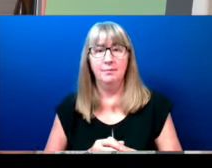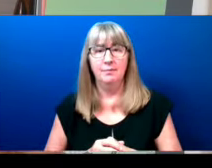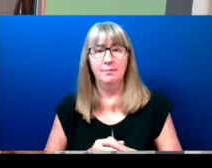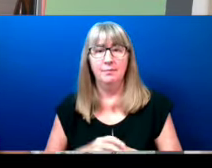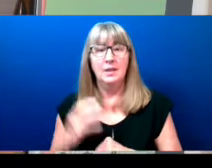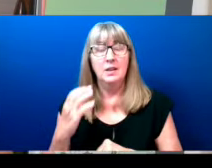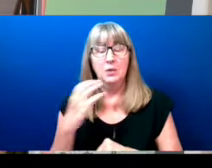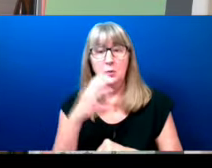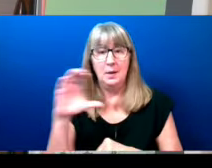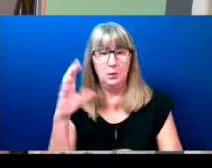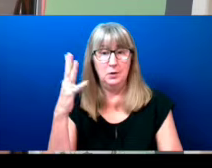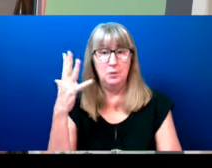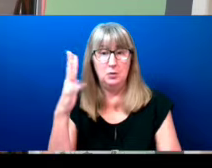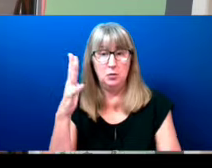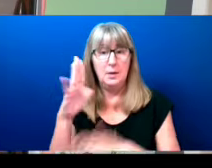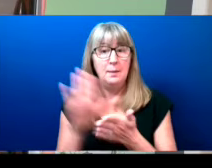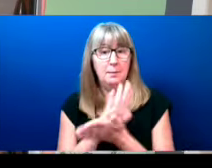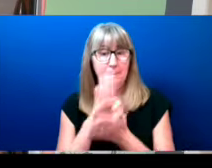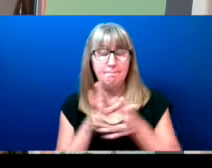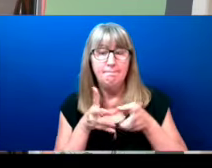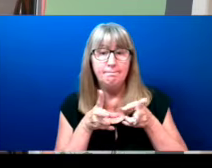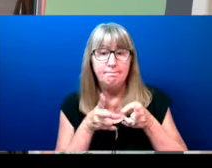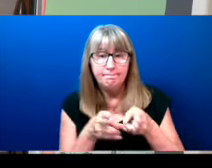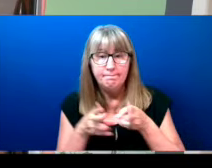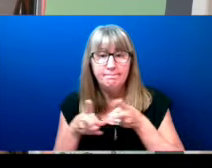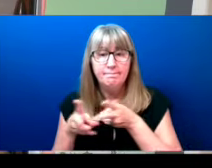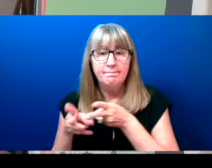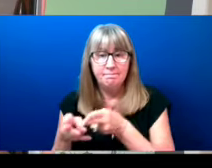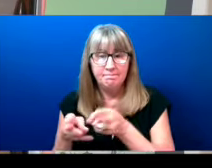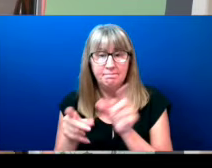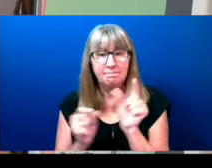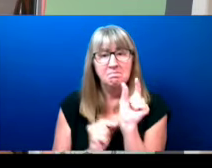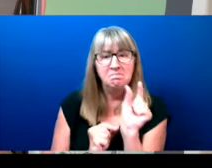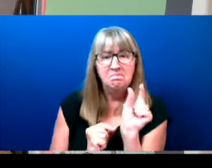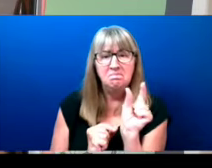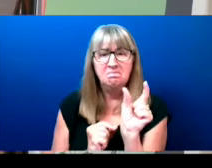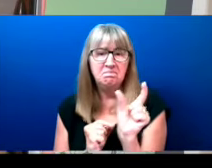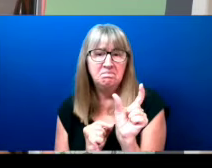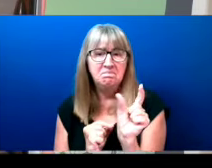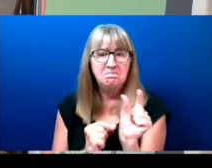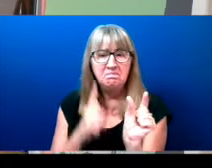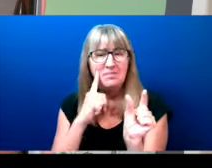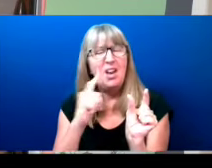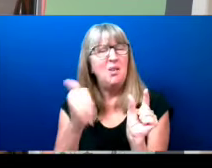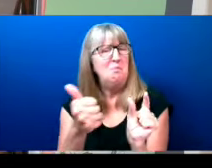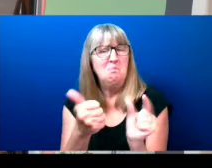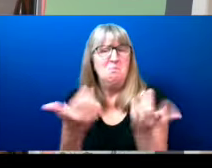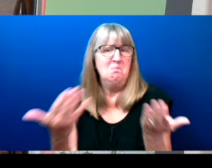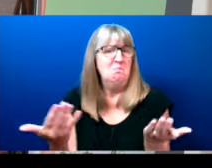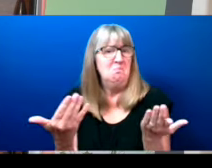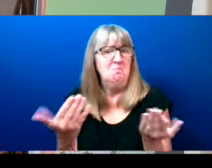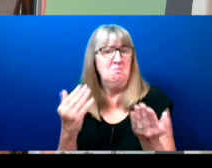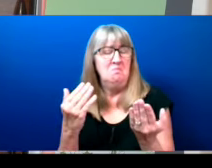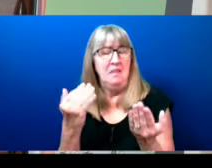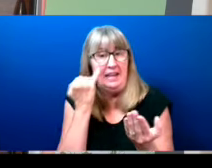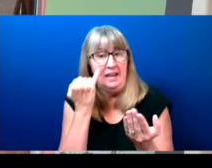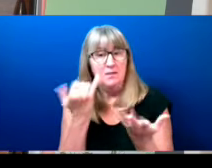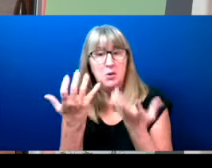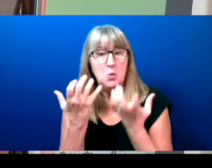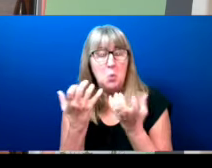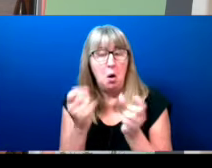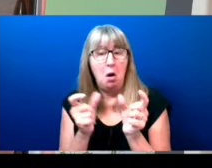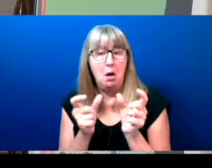and then I already cut down my pieces. You can make these any width you like, whatever you